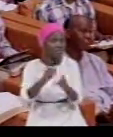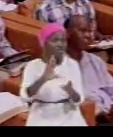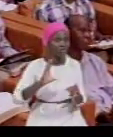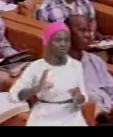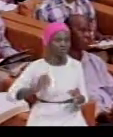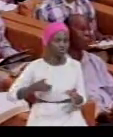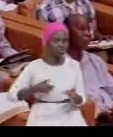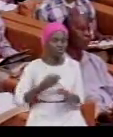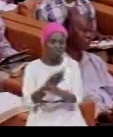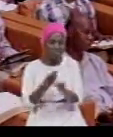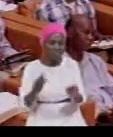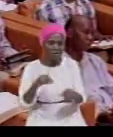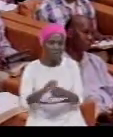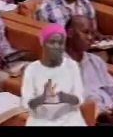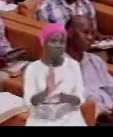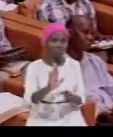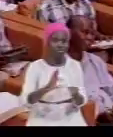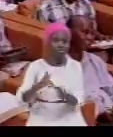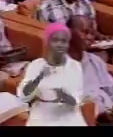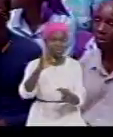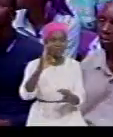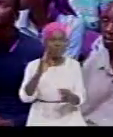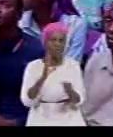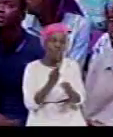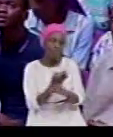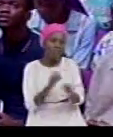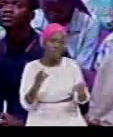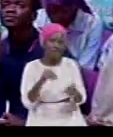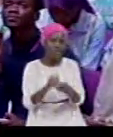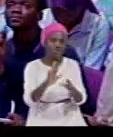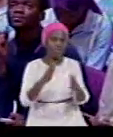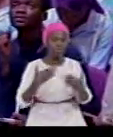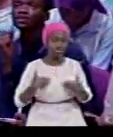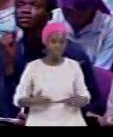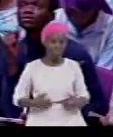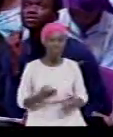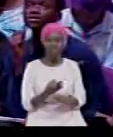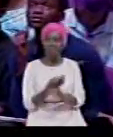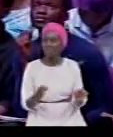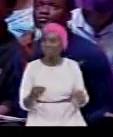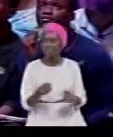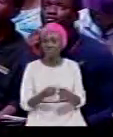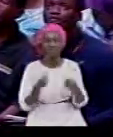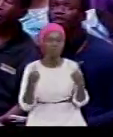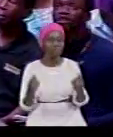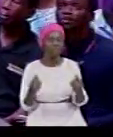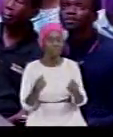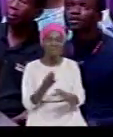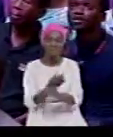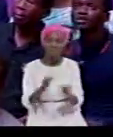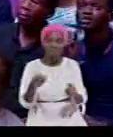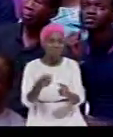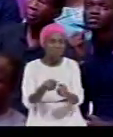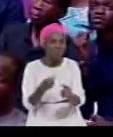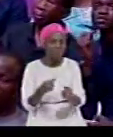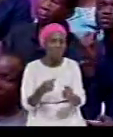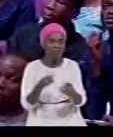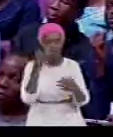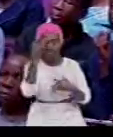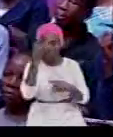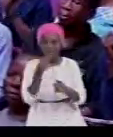in your spirit. Free in your body. Free from sin. Free from sickness. Free from